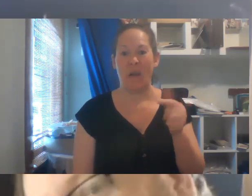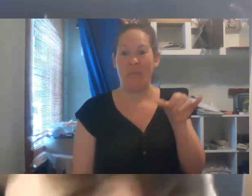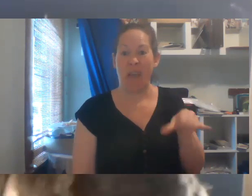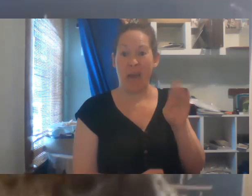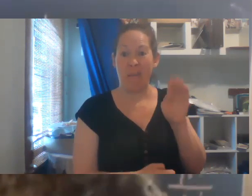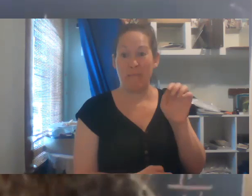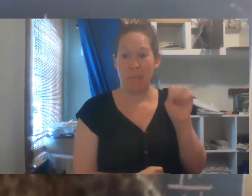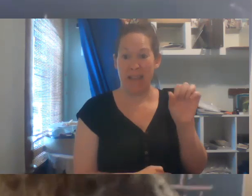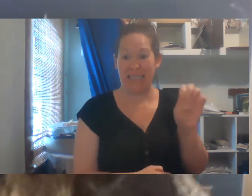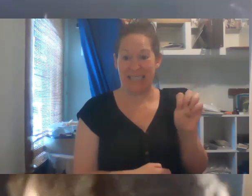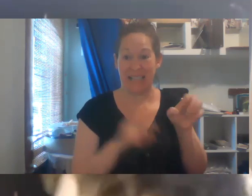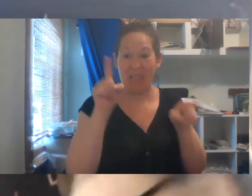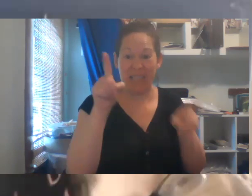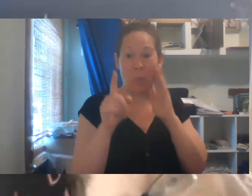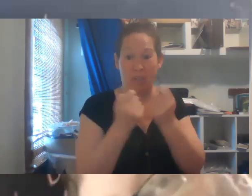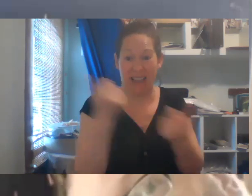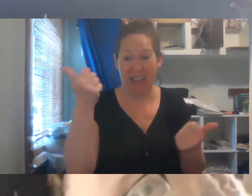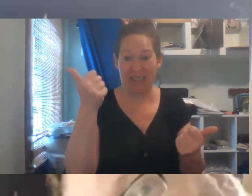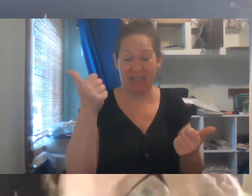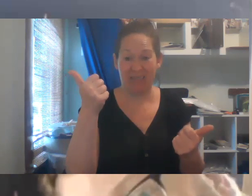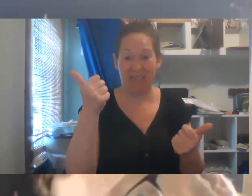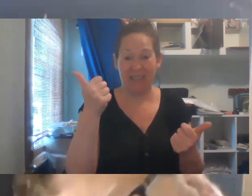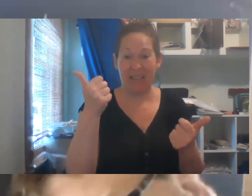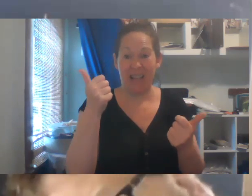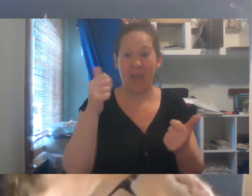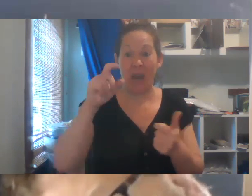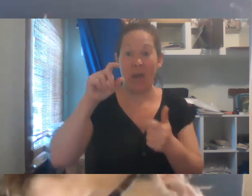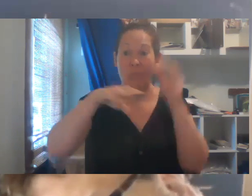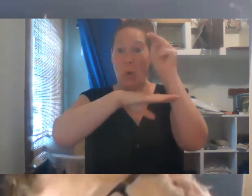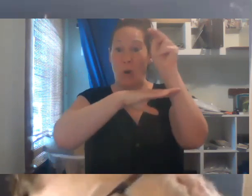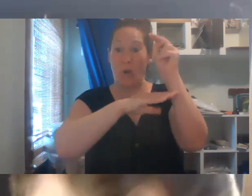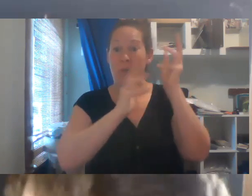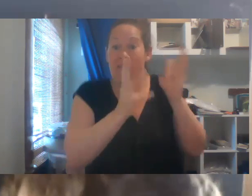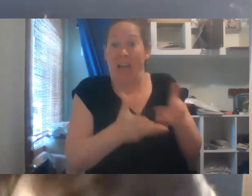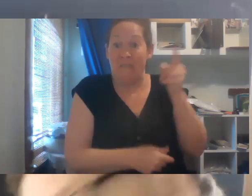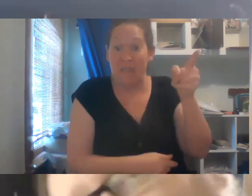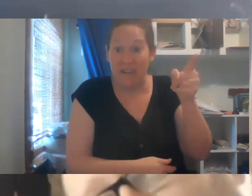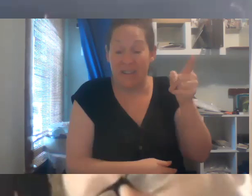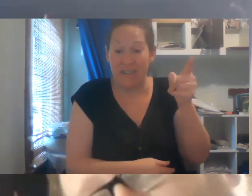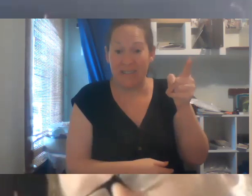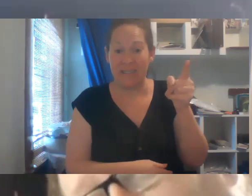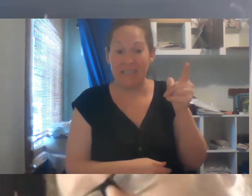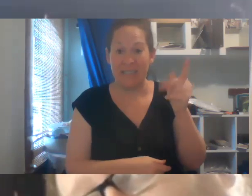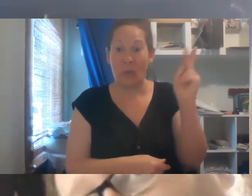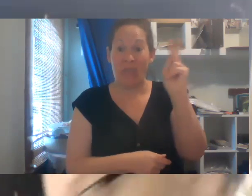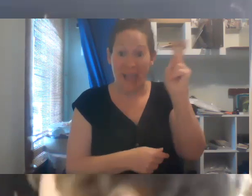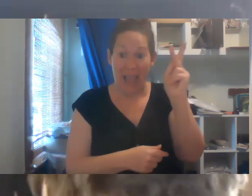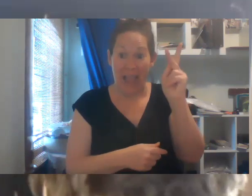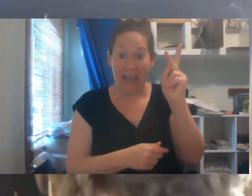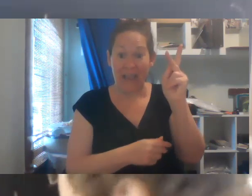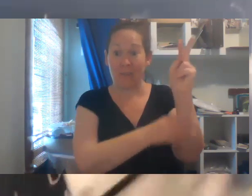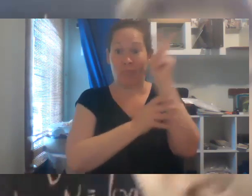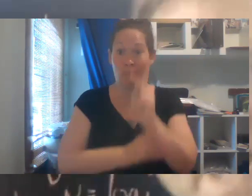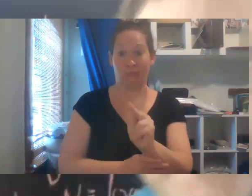is, and they will cancel, leaving me what's upstairs. And that will let me focus on bringing the upstairs